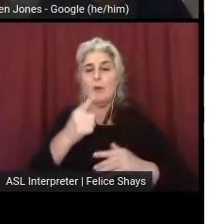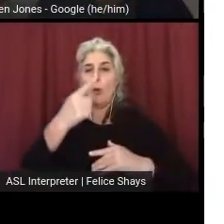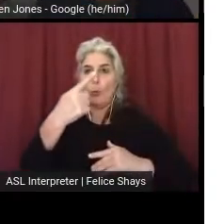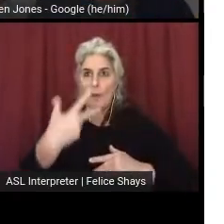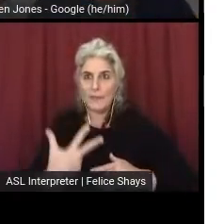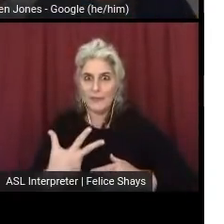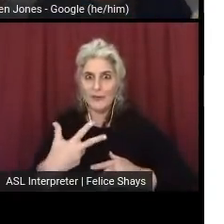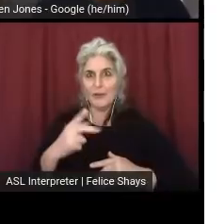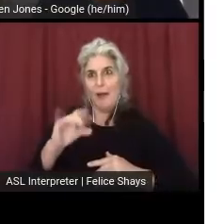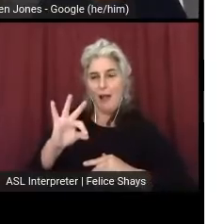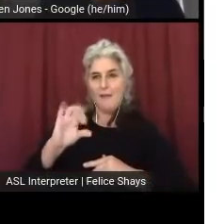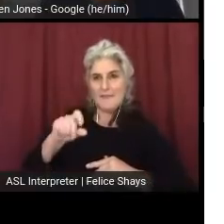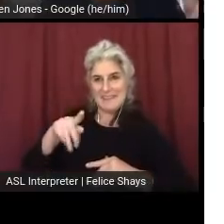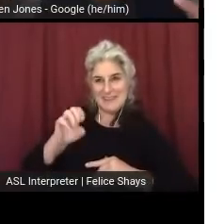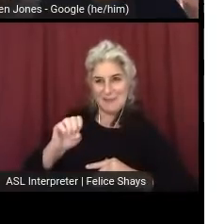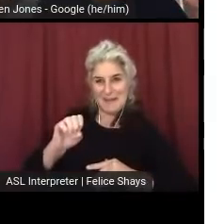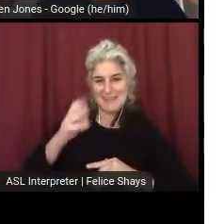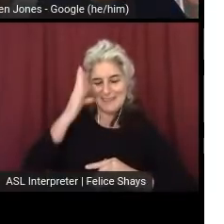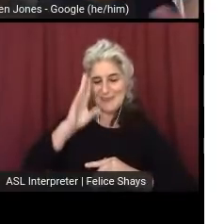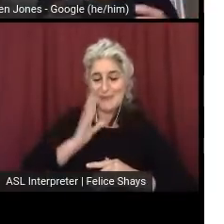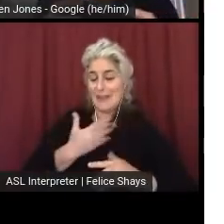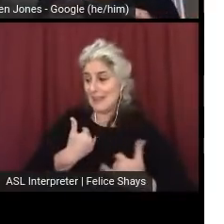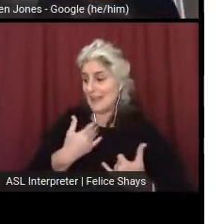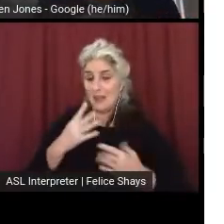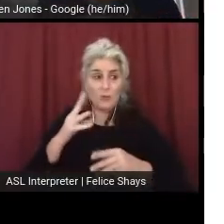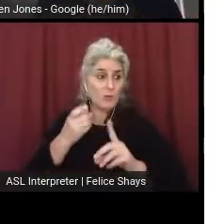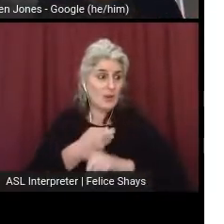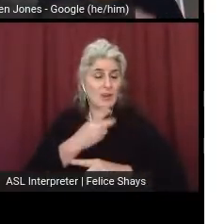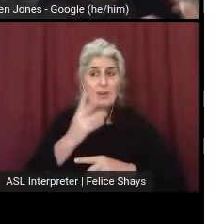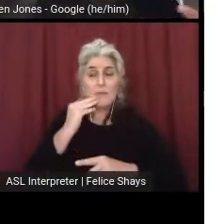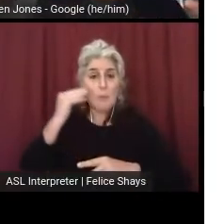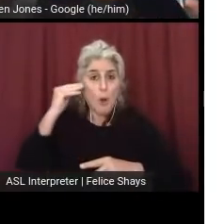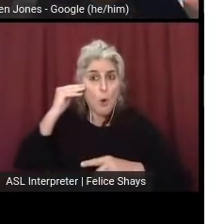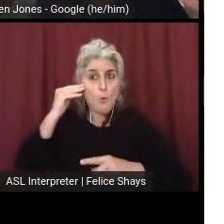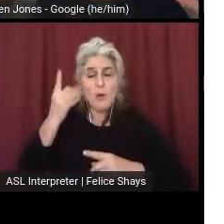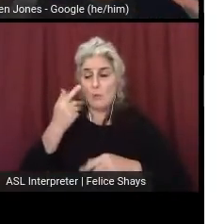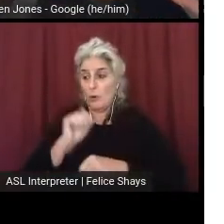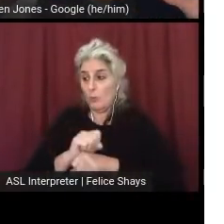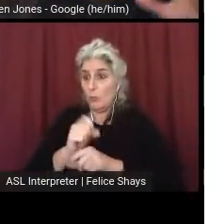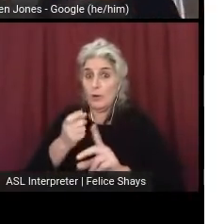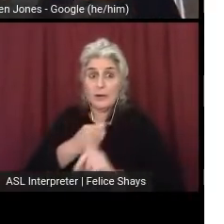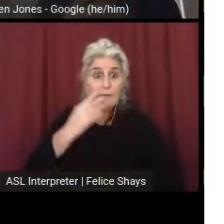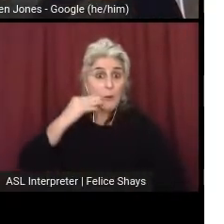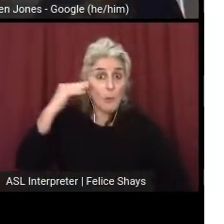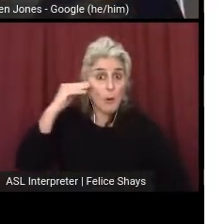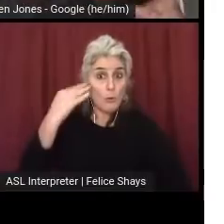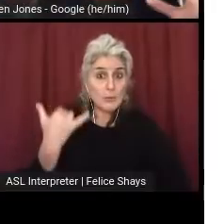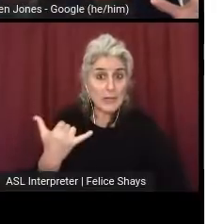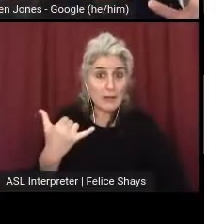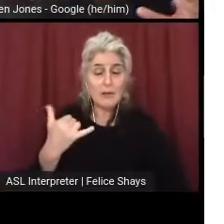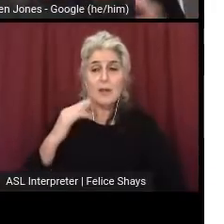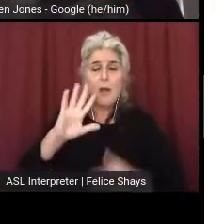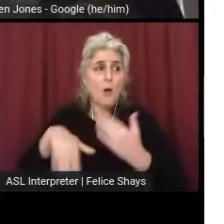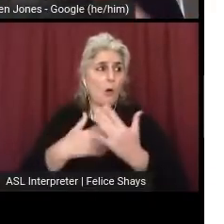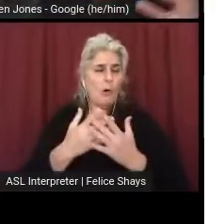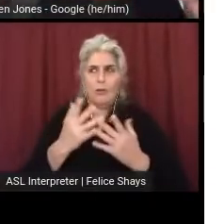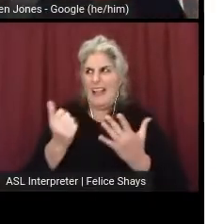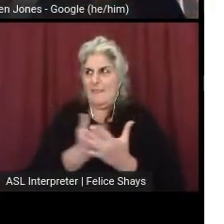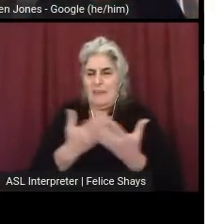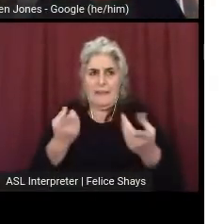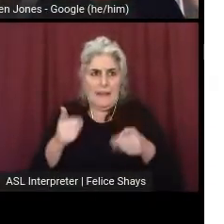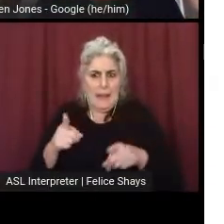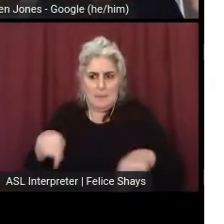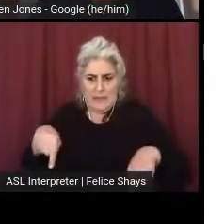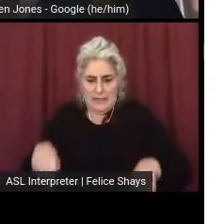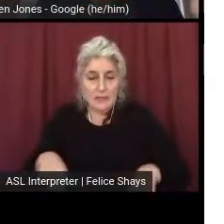We've come into our domestic spaces and we are working in those domestic spaces. All of our productivity is there, education